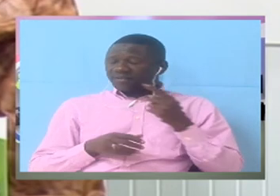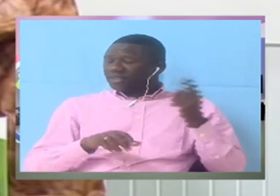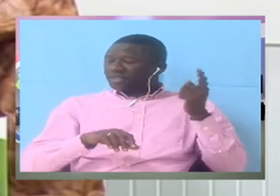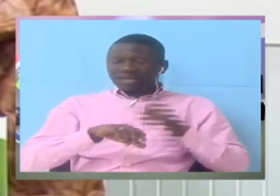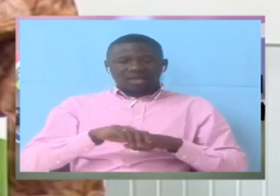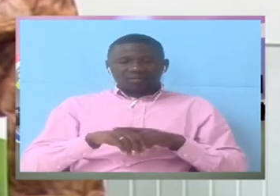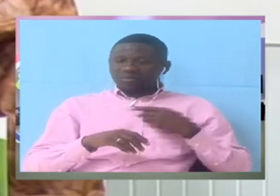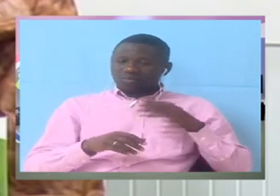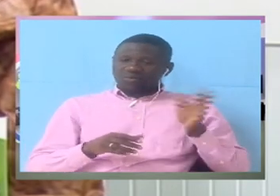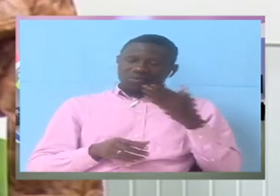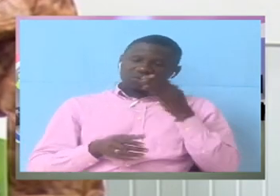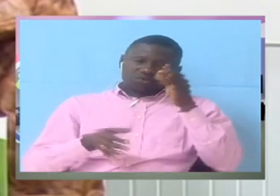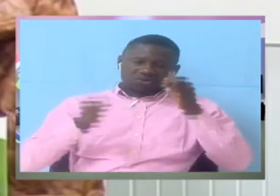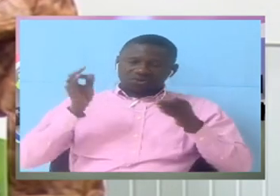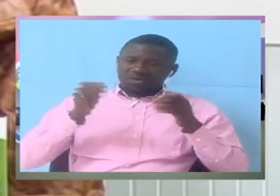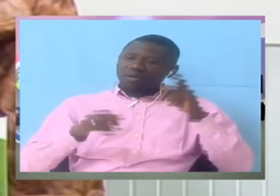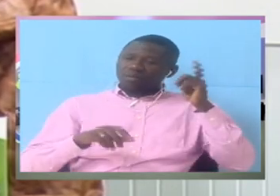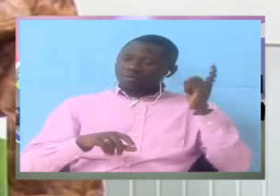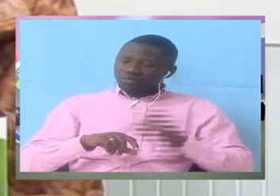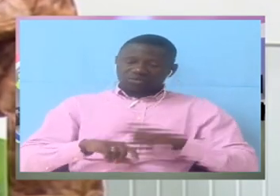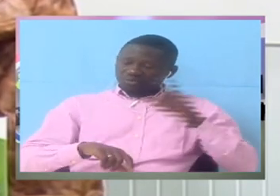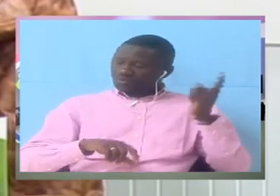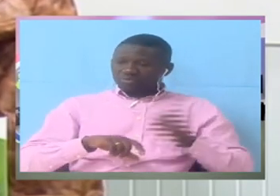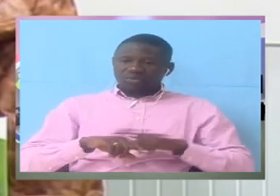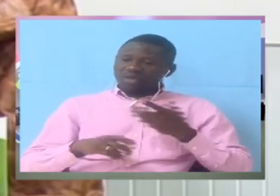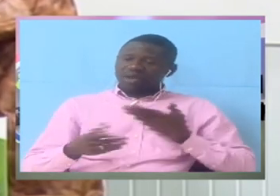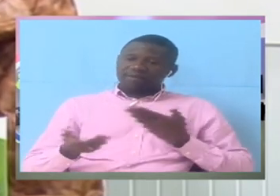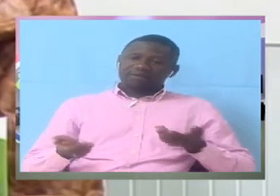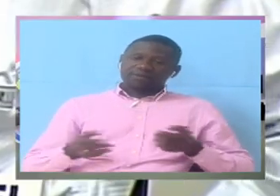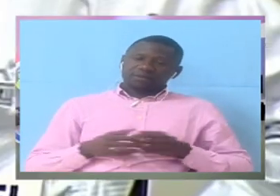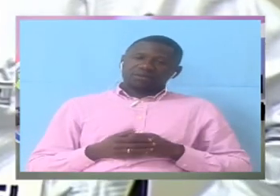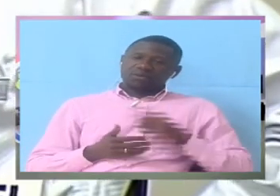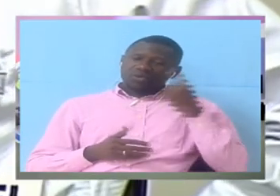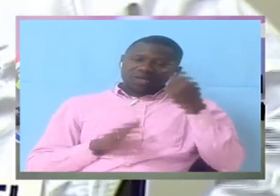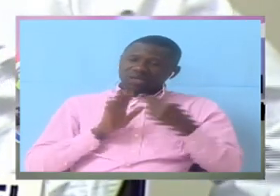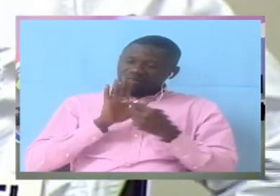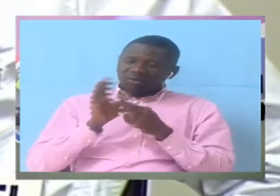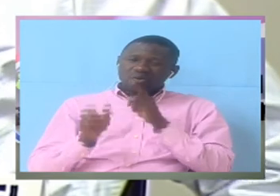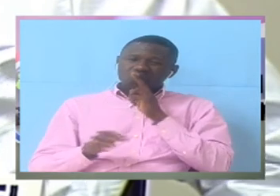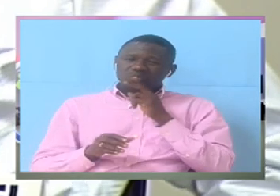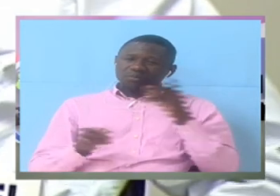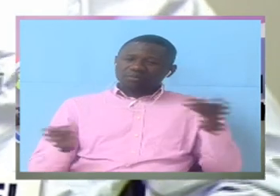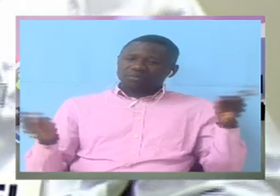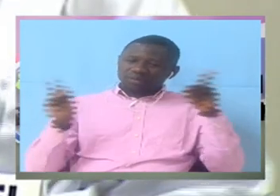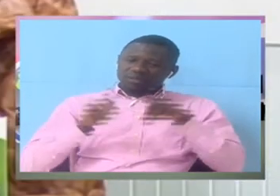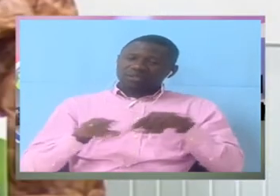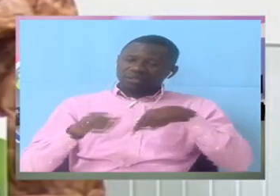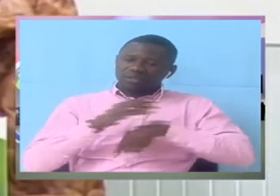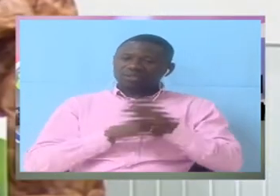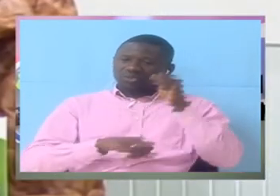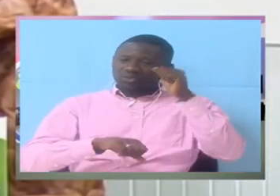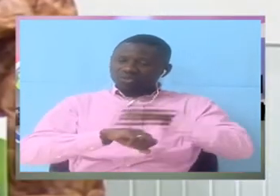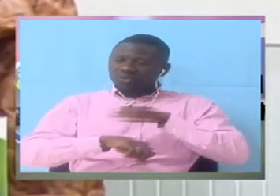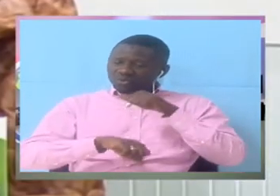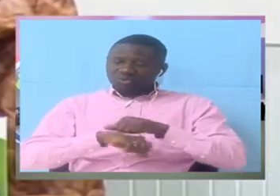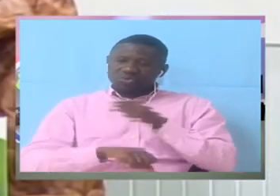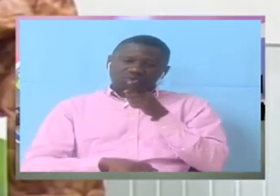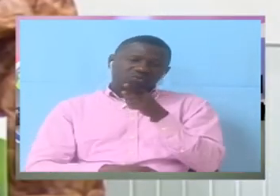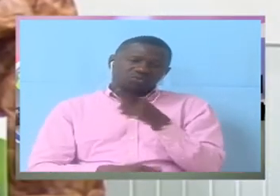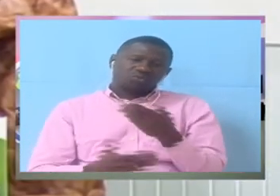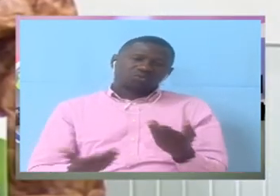There has never been any day that we went to court and we were not beaten. Could you identify those that participated in torturing you?